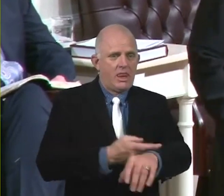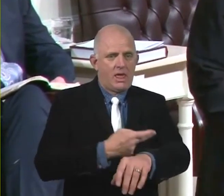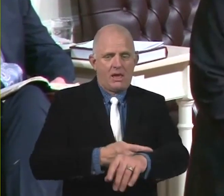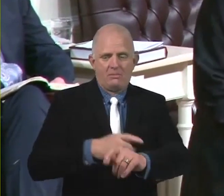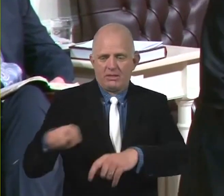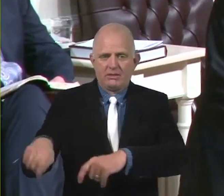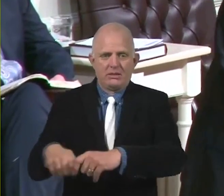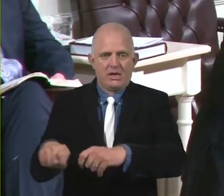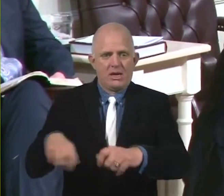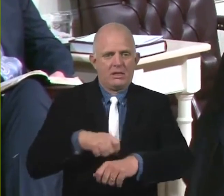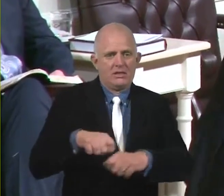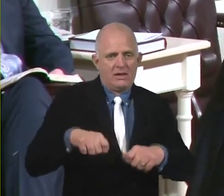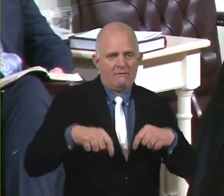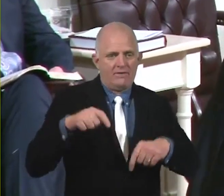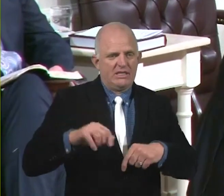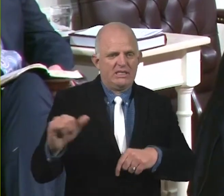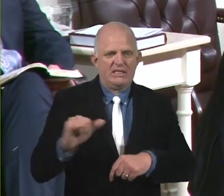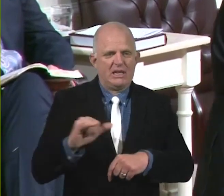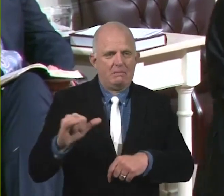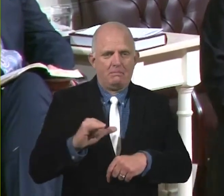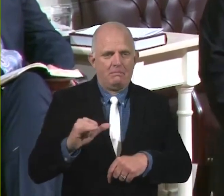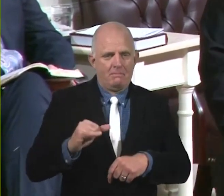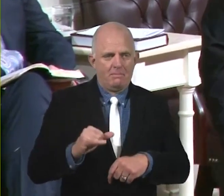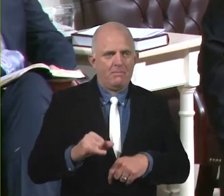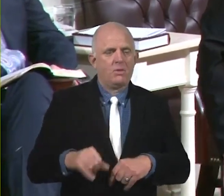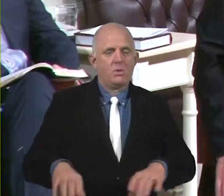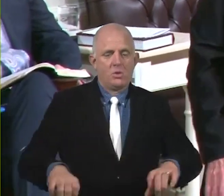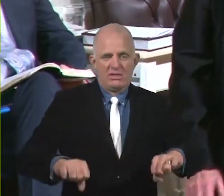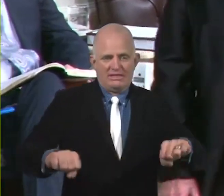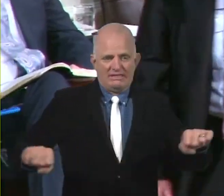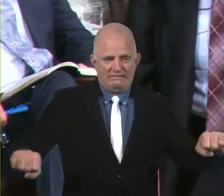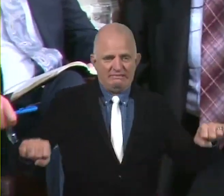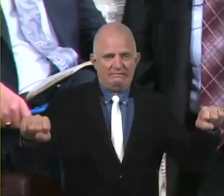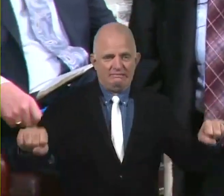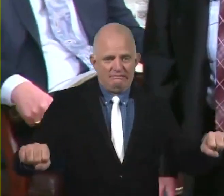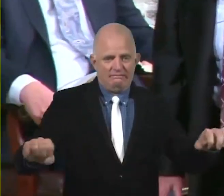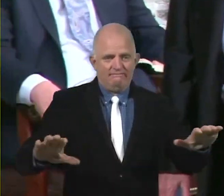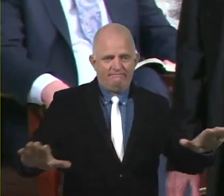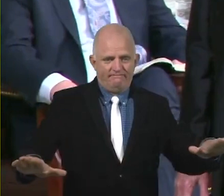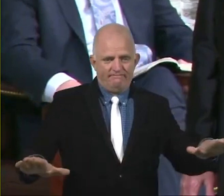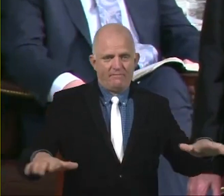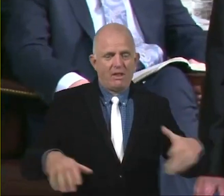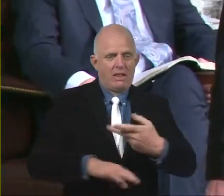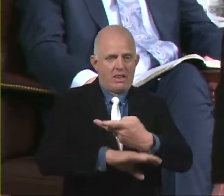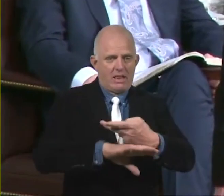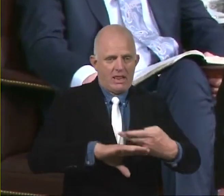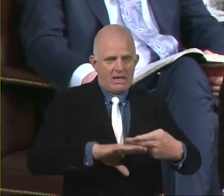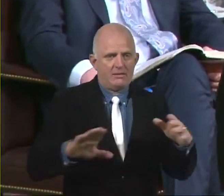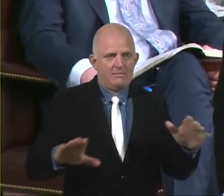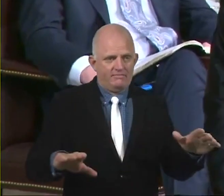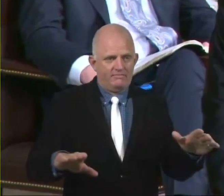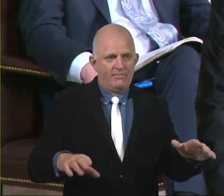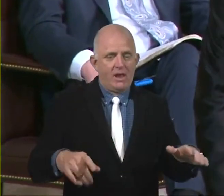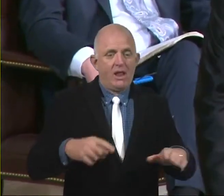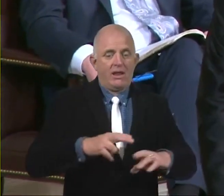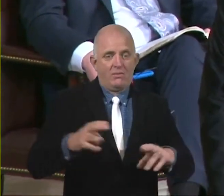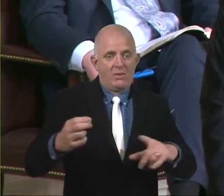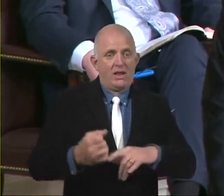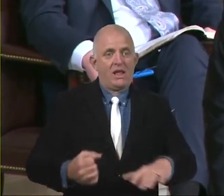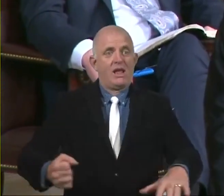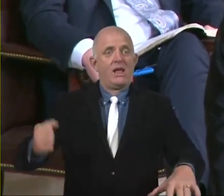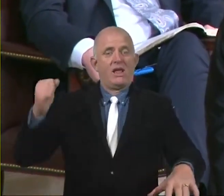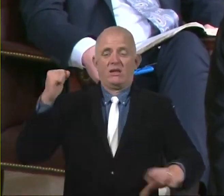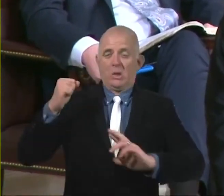they stretched the lamb out across the altar. And then they would step up and straddle the lamb. And then they would reach